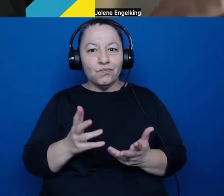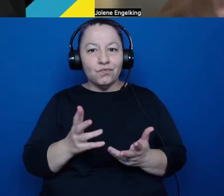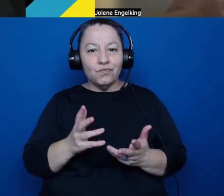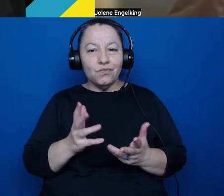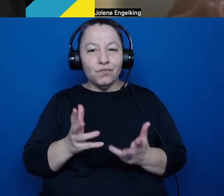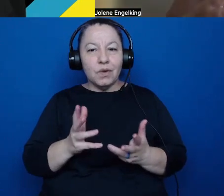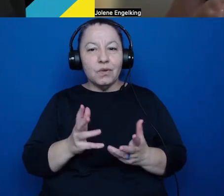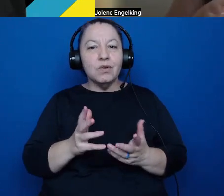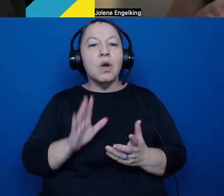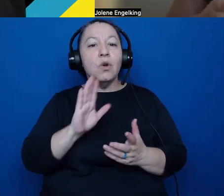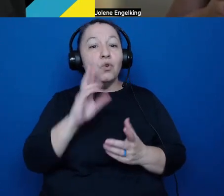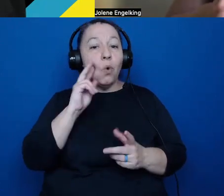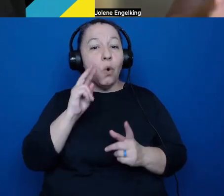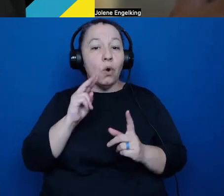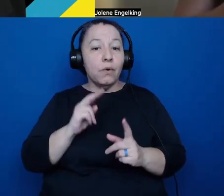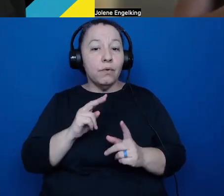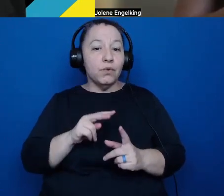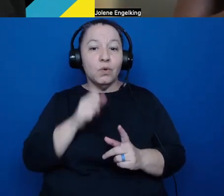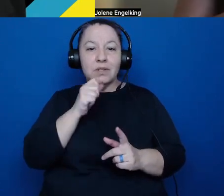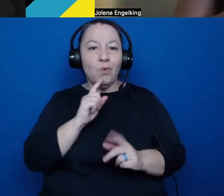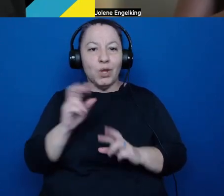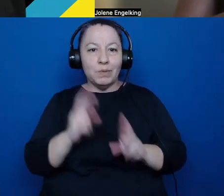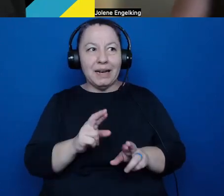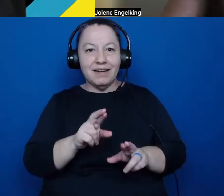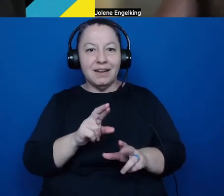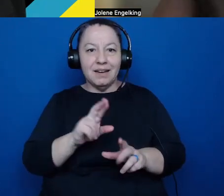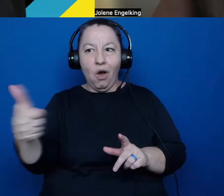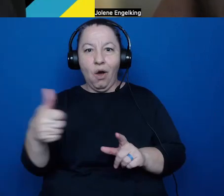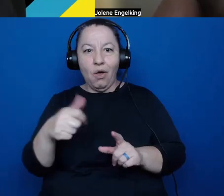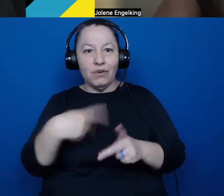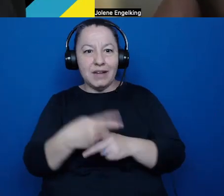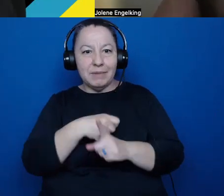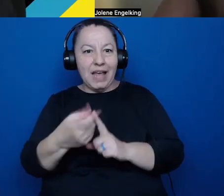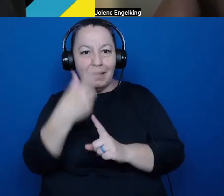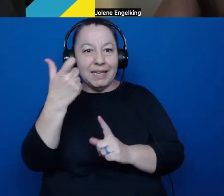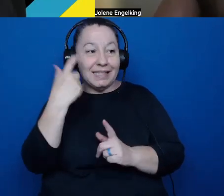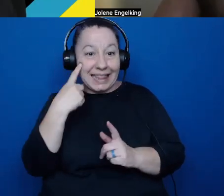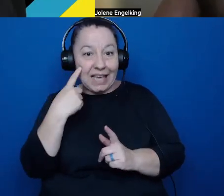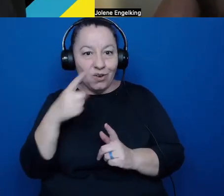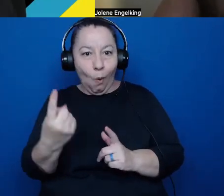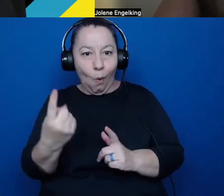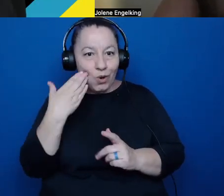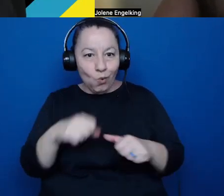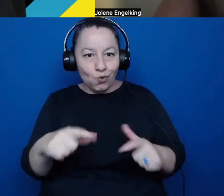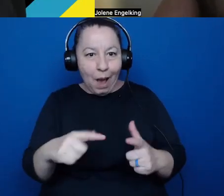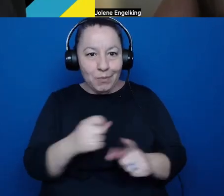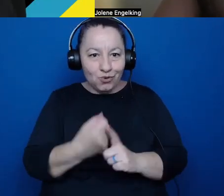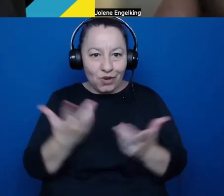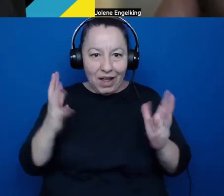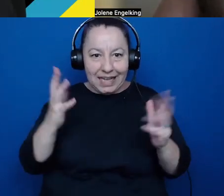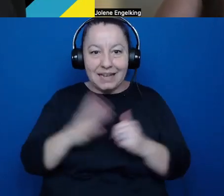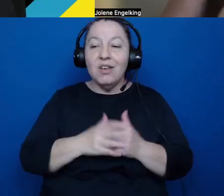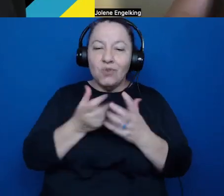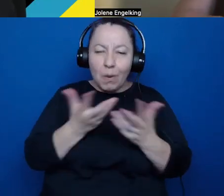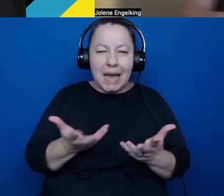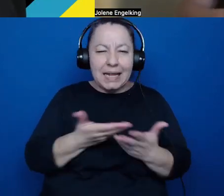also respected in other kinds of settings, because people think all you know is tribal, right? And so I think that there's a bunch of different things like within our hiring processes, like thinking